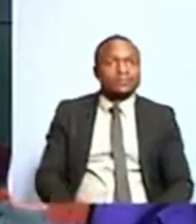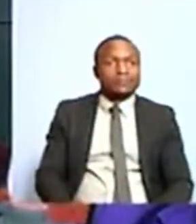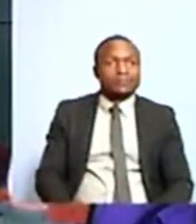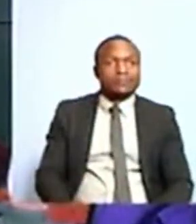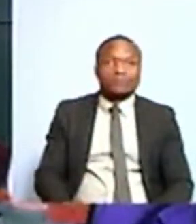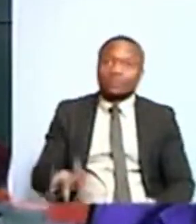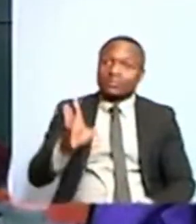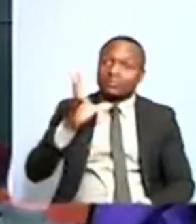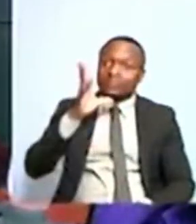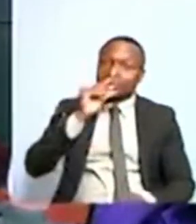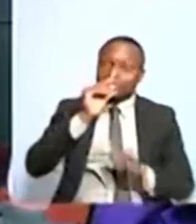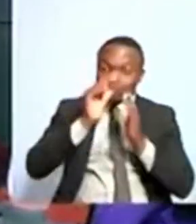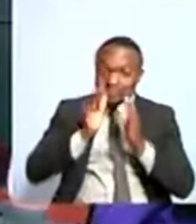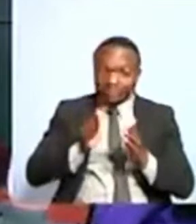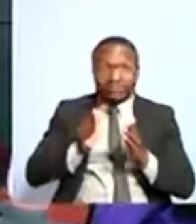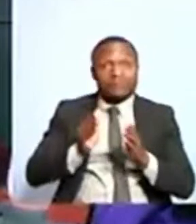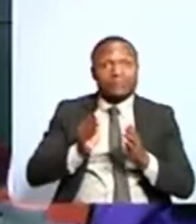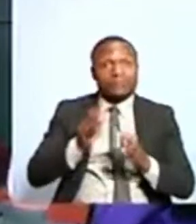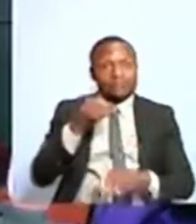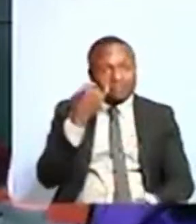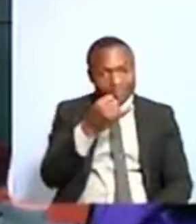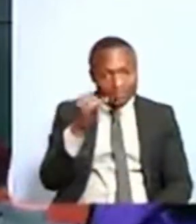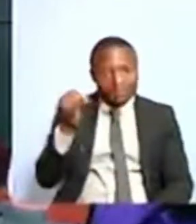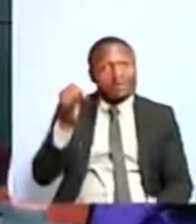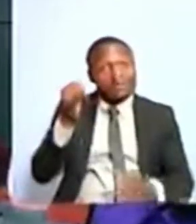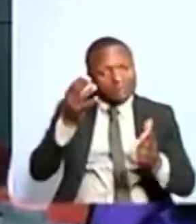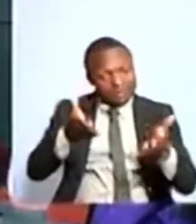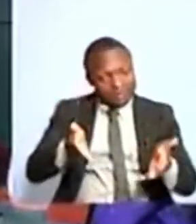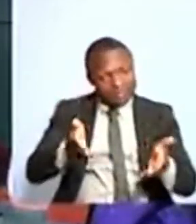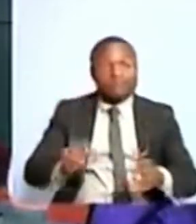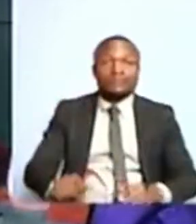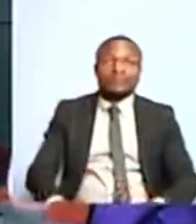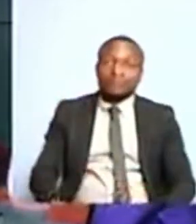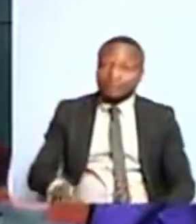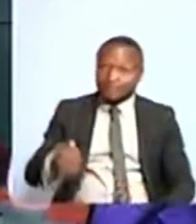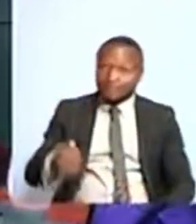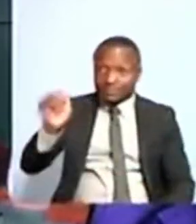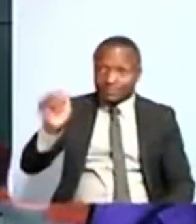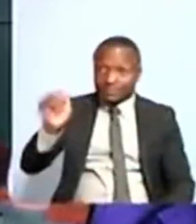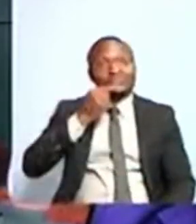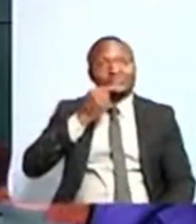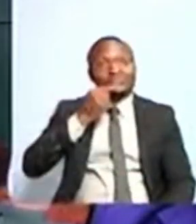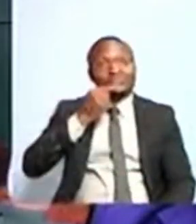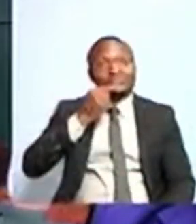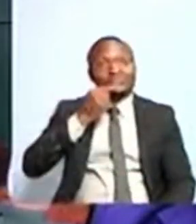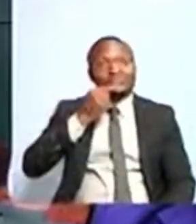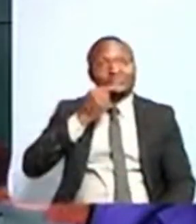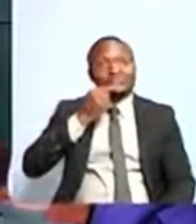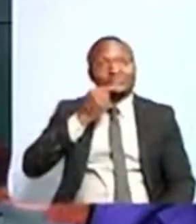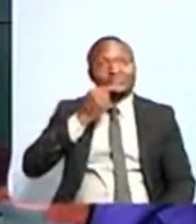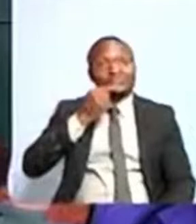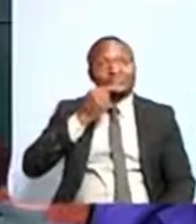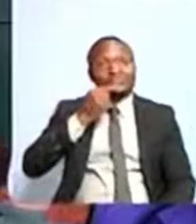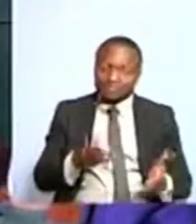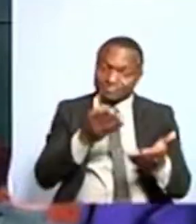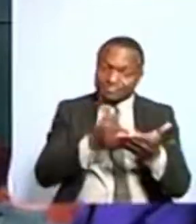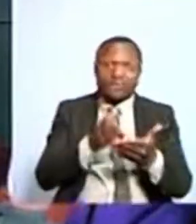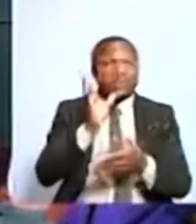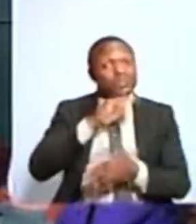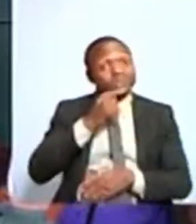Mr. Speaker, the issue here, as I was saying, and as it has already been